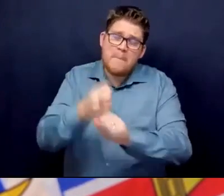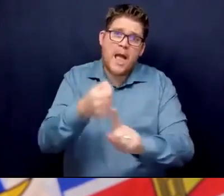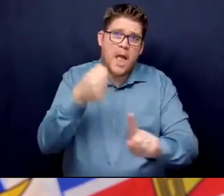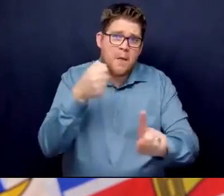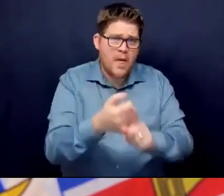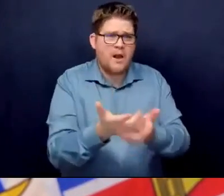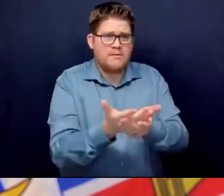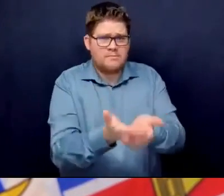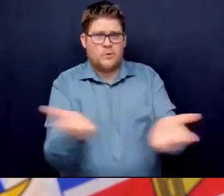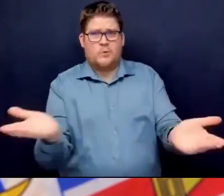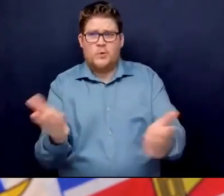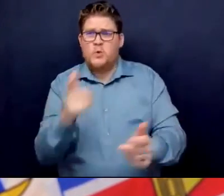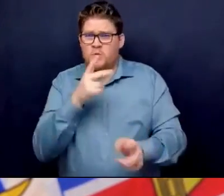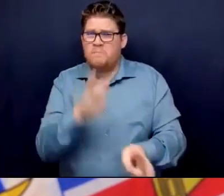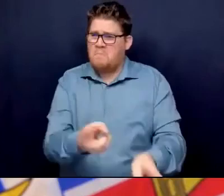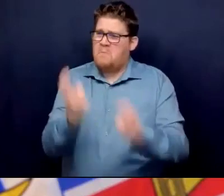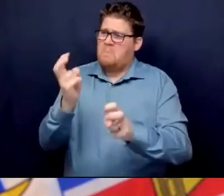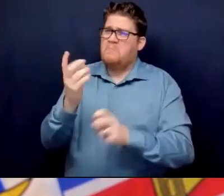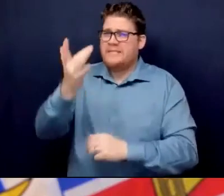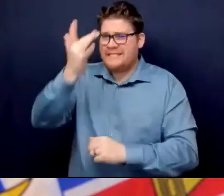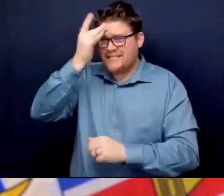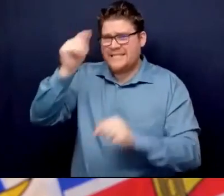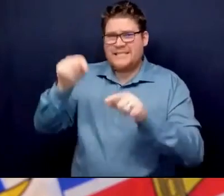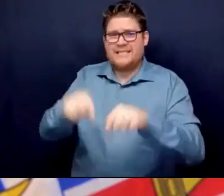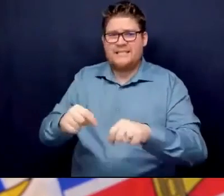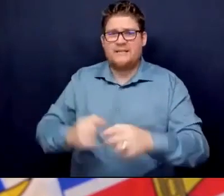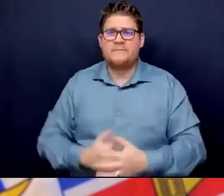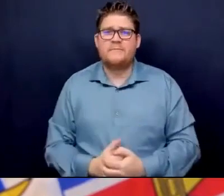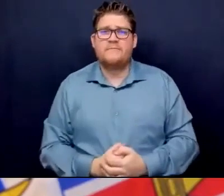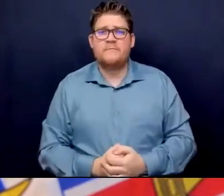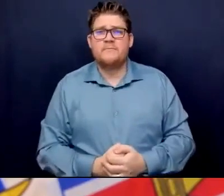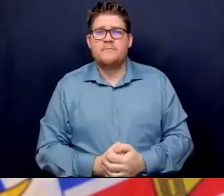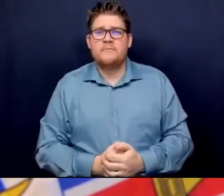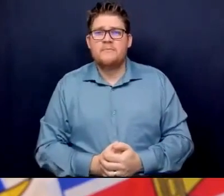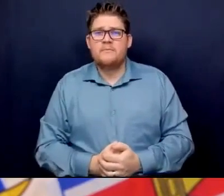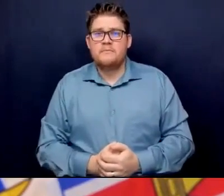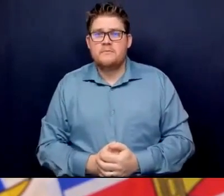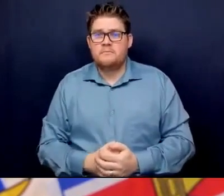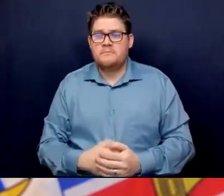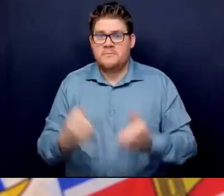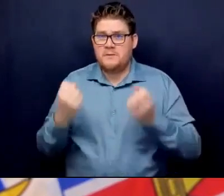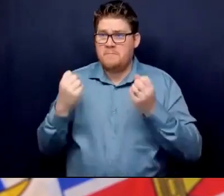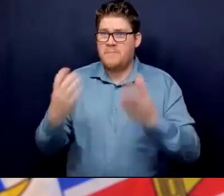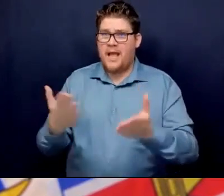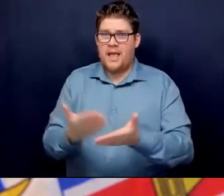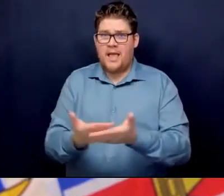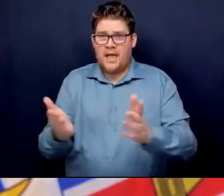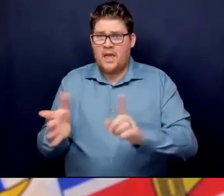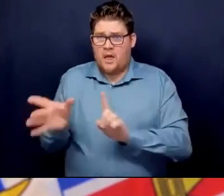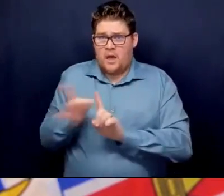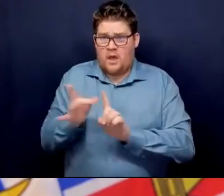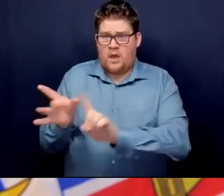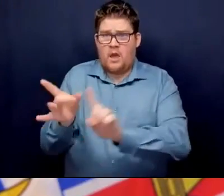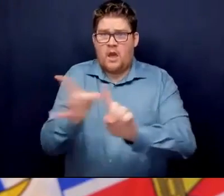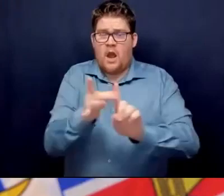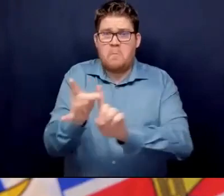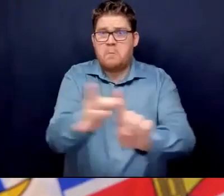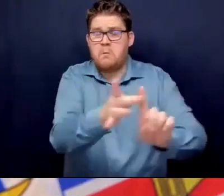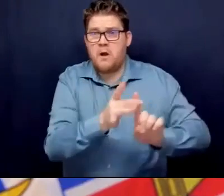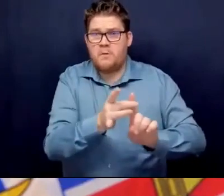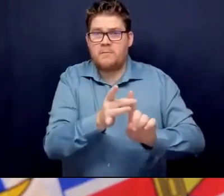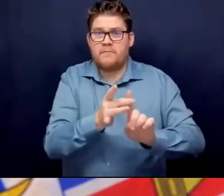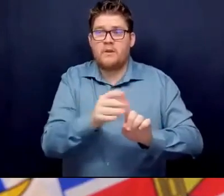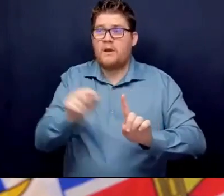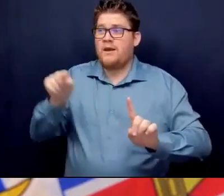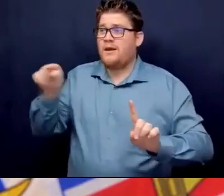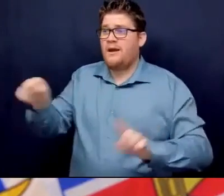up in hospital, but it can lead to many people being infected. It leads to a strain on our hospitals at the same time